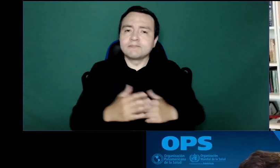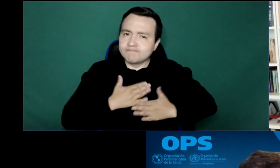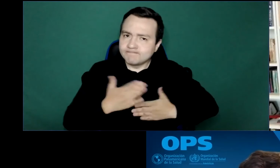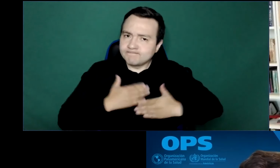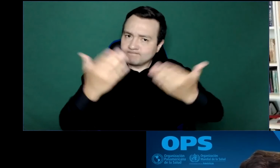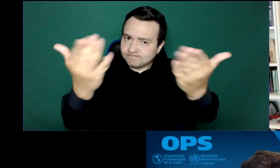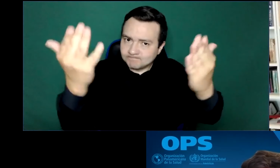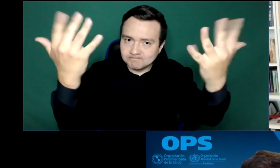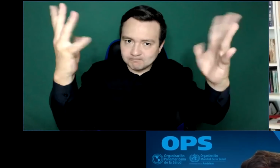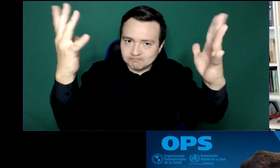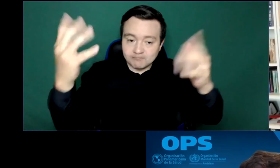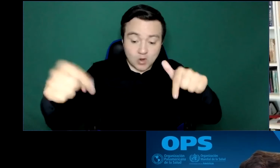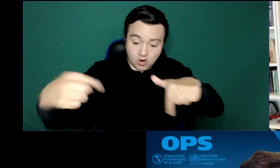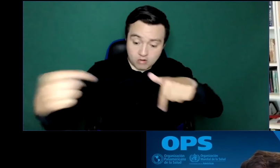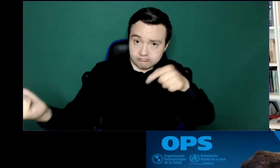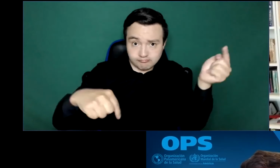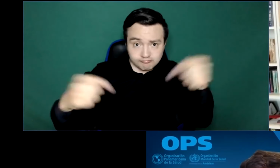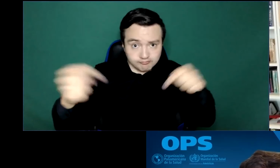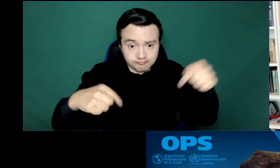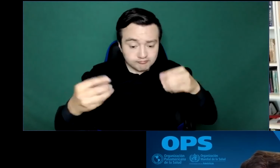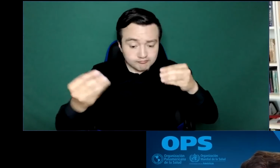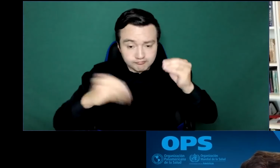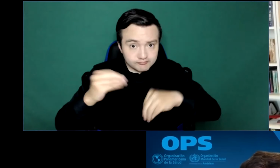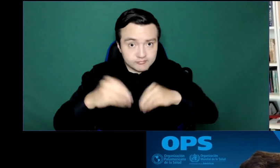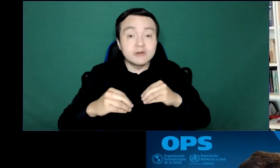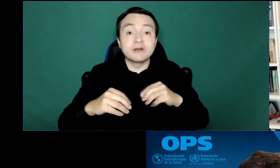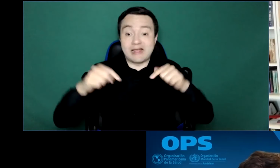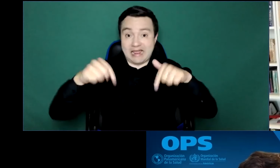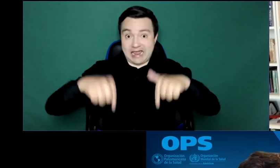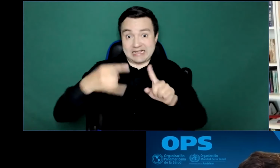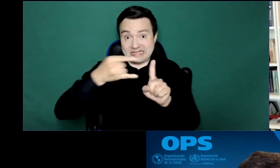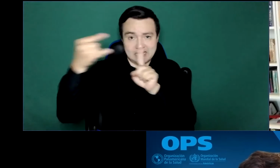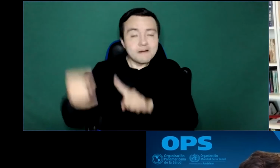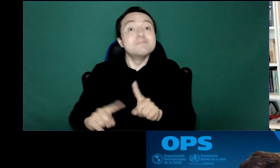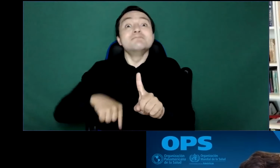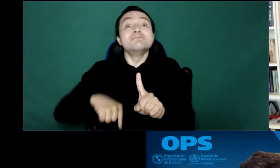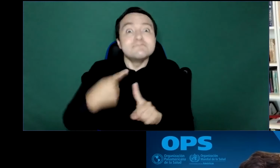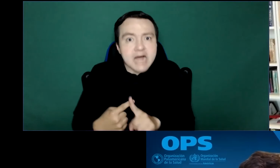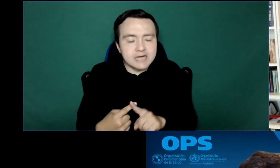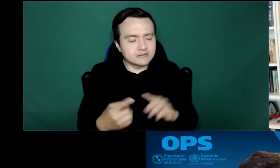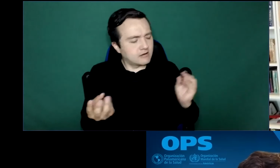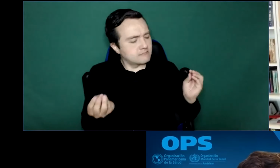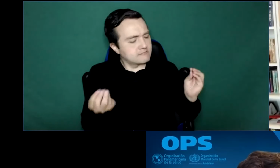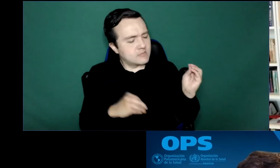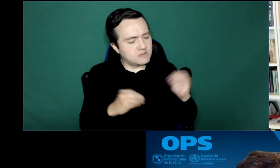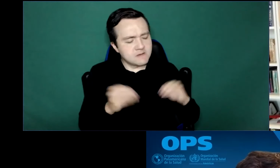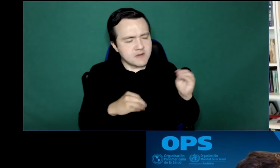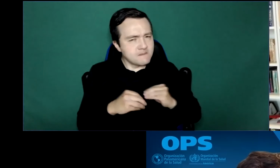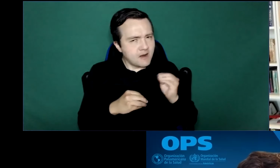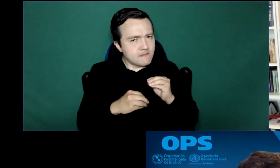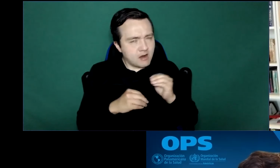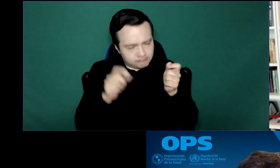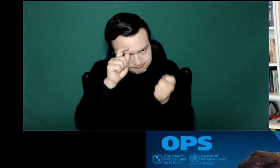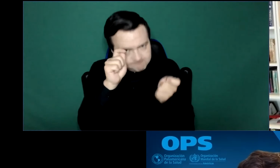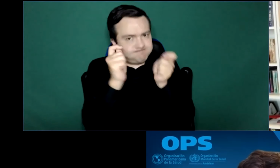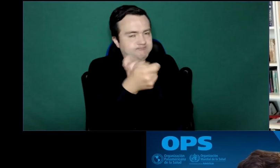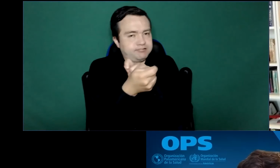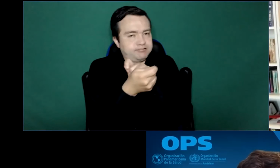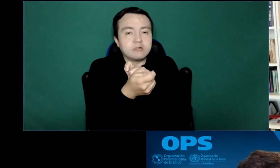who have participated in the development, not only of this webinar, but of this effort to renew